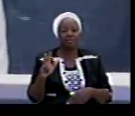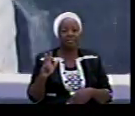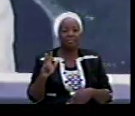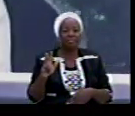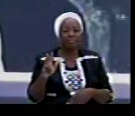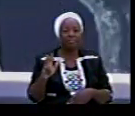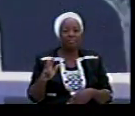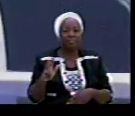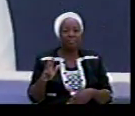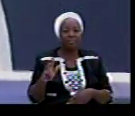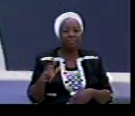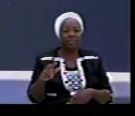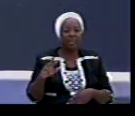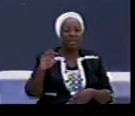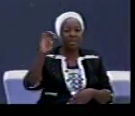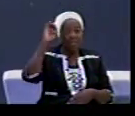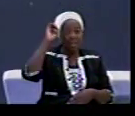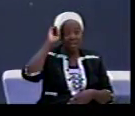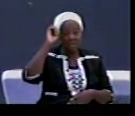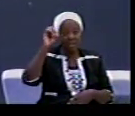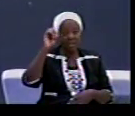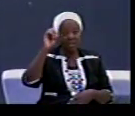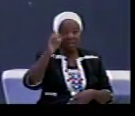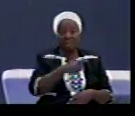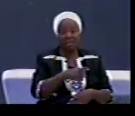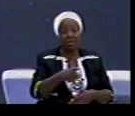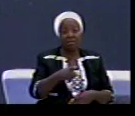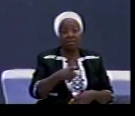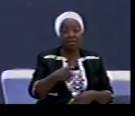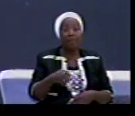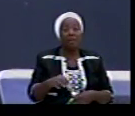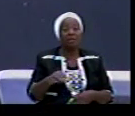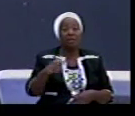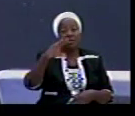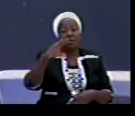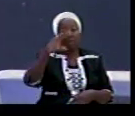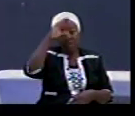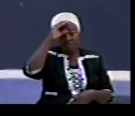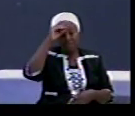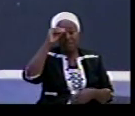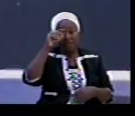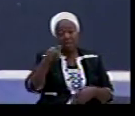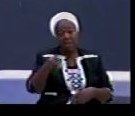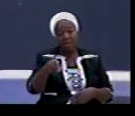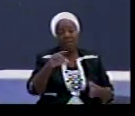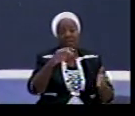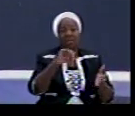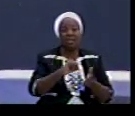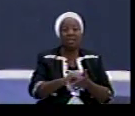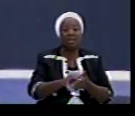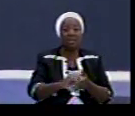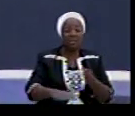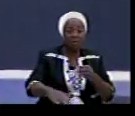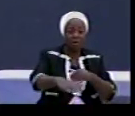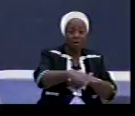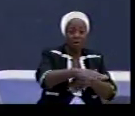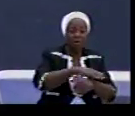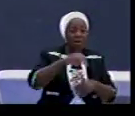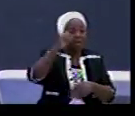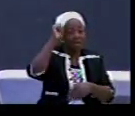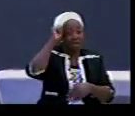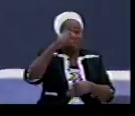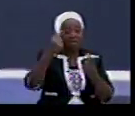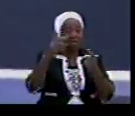sin shall not prosper. The one that covers a sin, that one is a pretender. That one is a